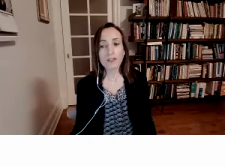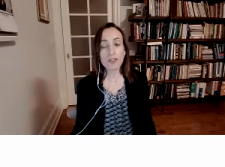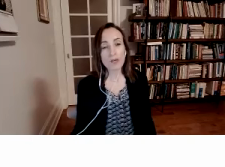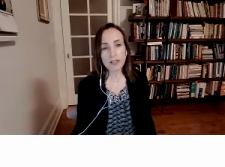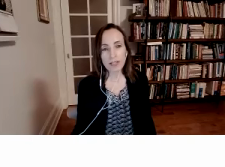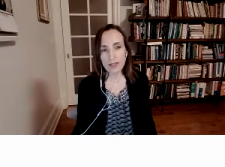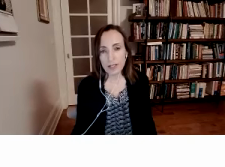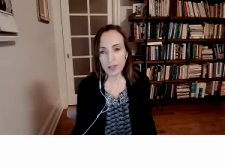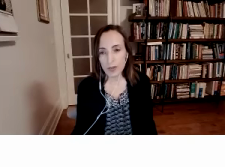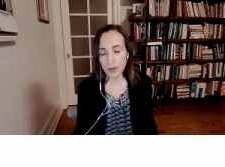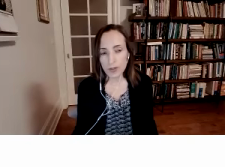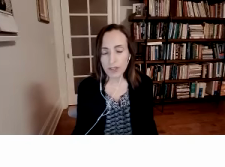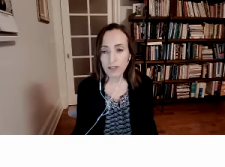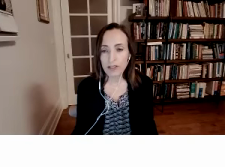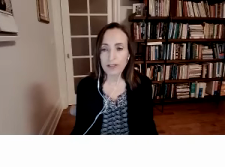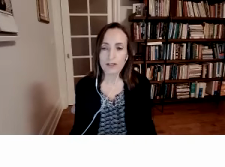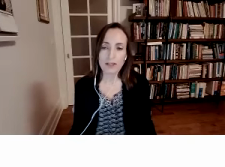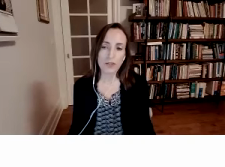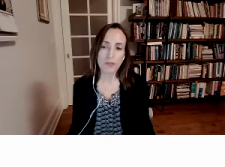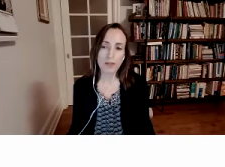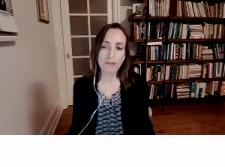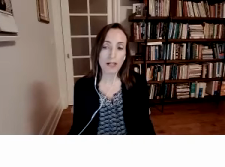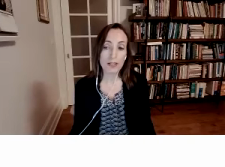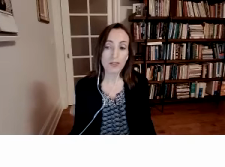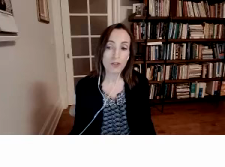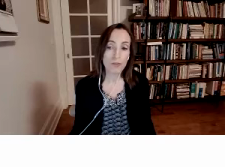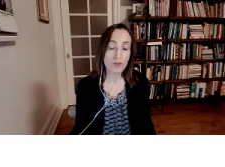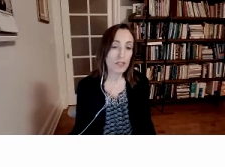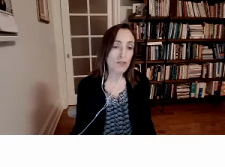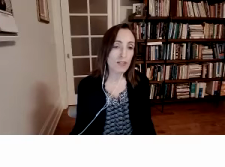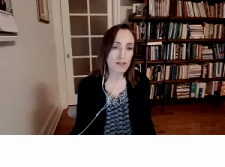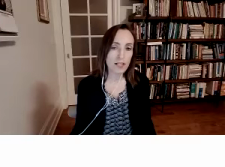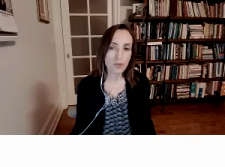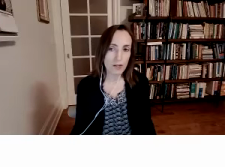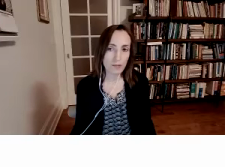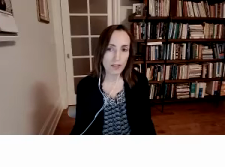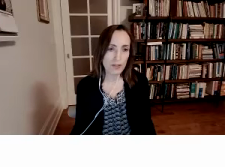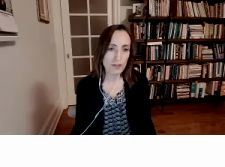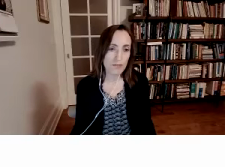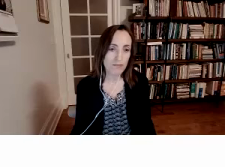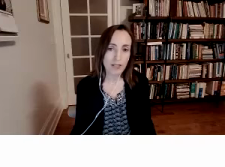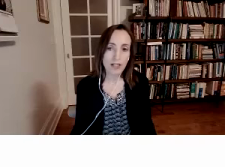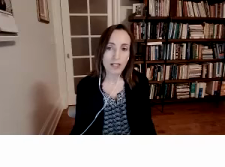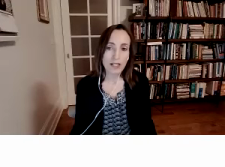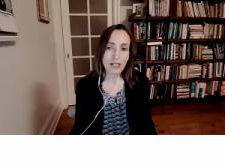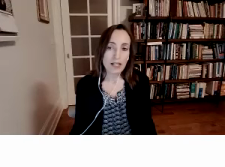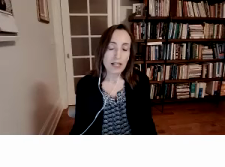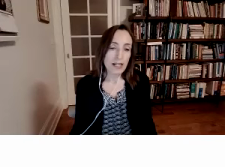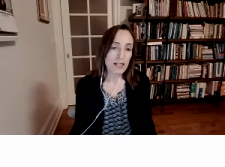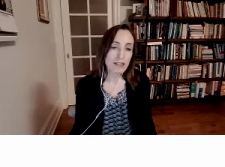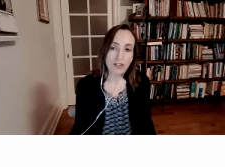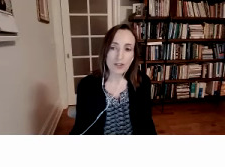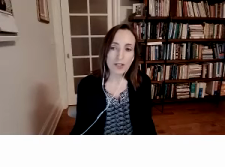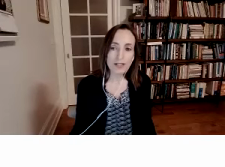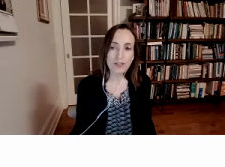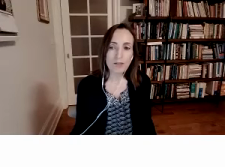an utterance is recognized as discourse given, the listener may be biased to perceive it as less prominent.